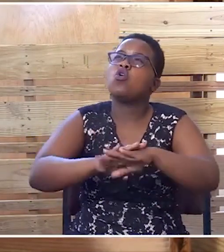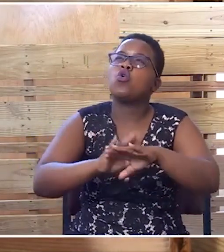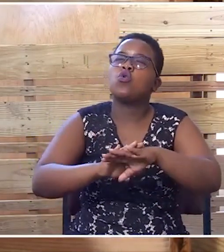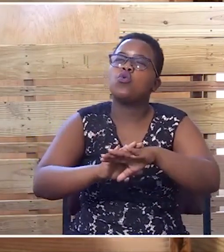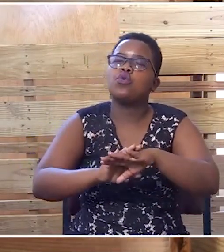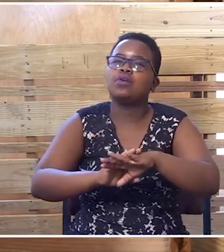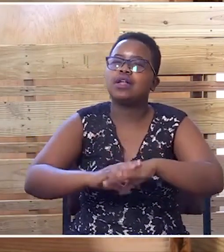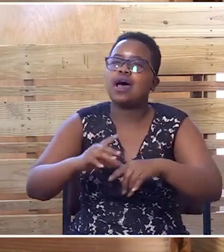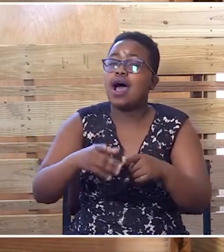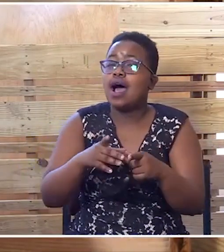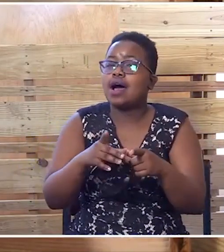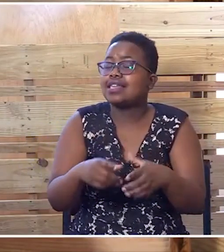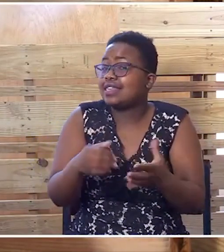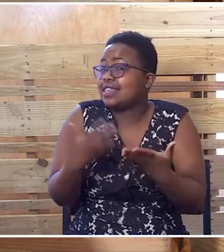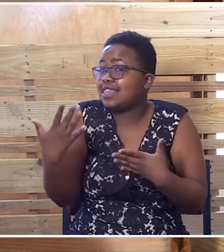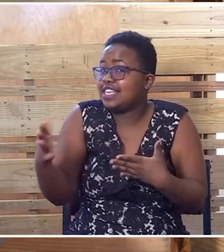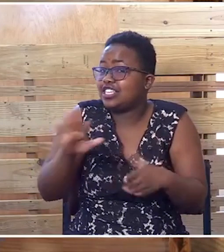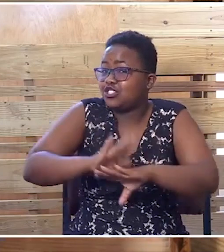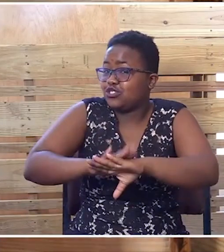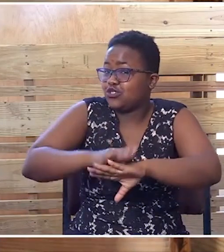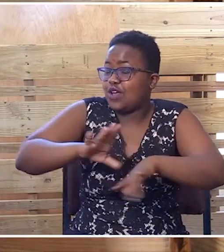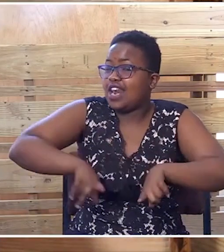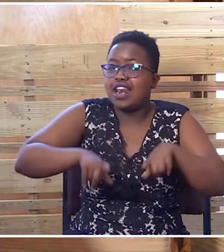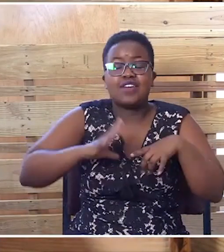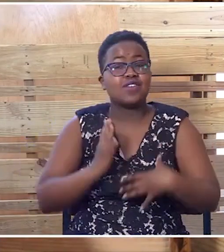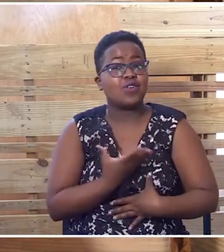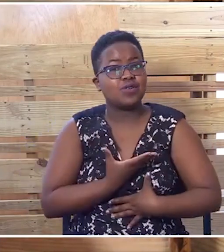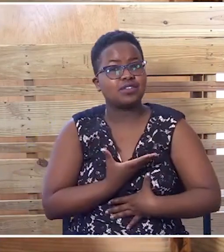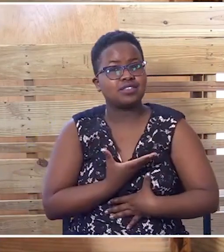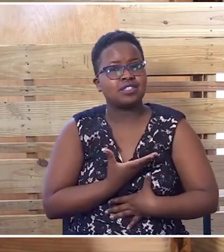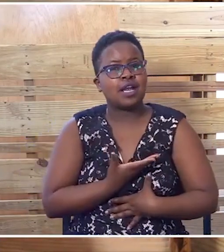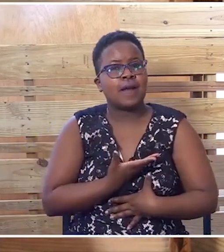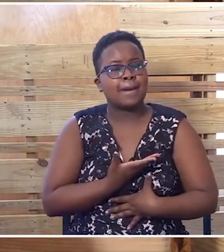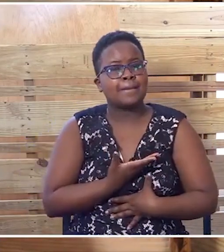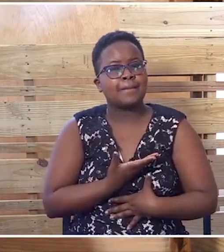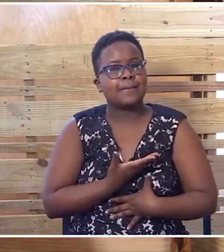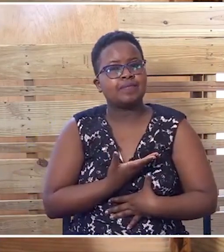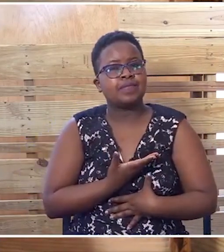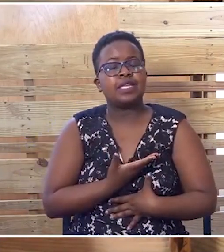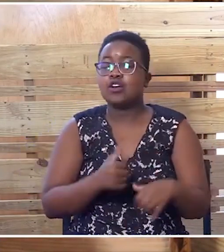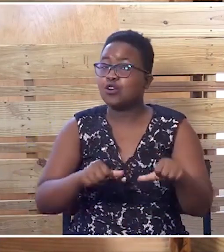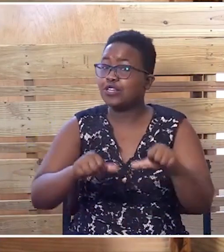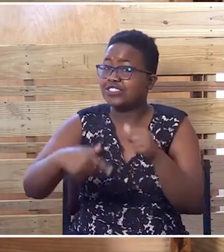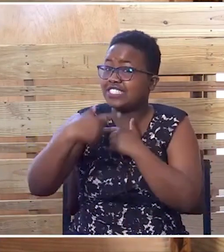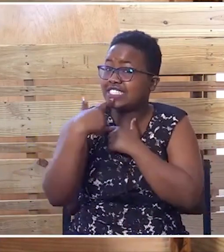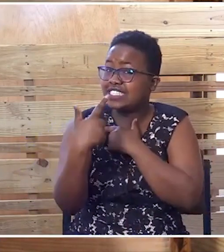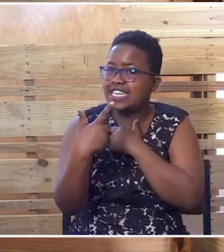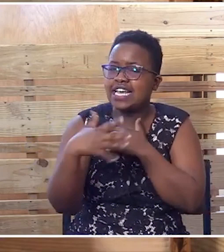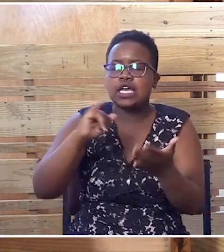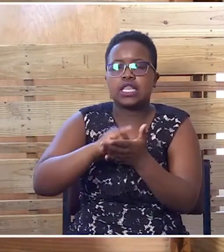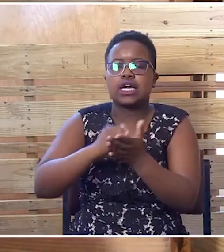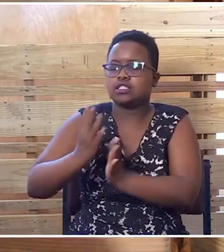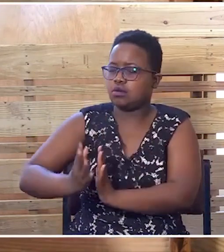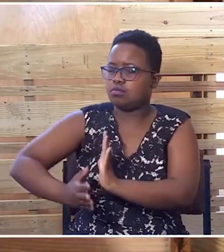same way, God has created us, and so he knows the best for us. And as I always say, that he has a good